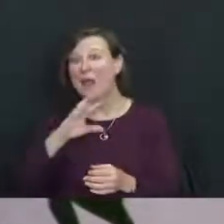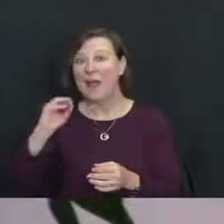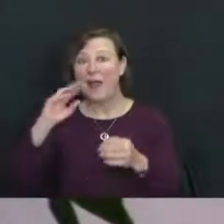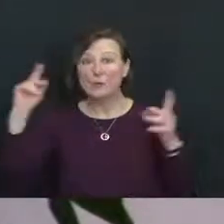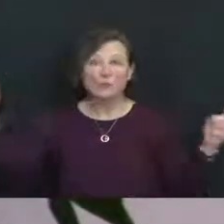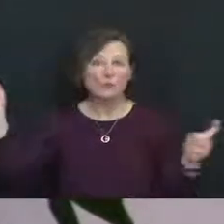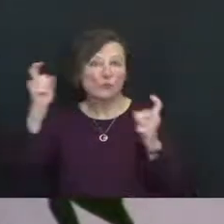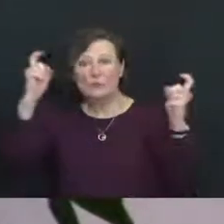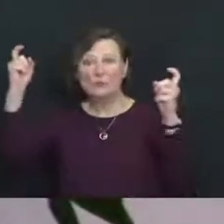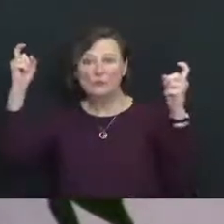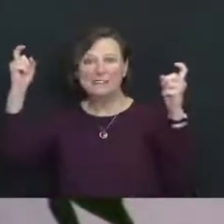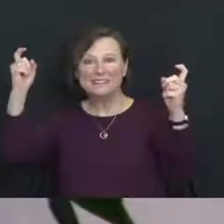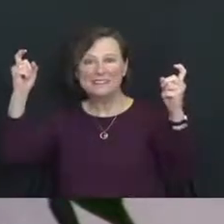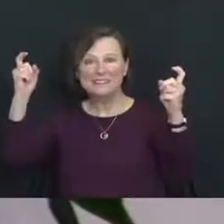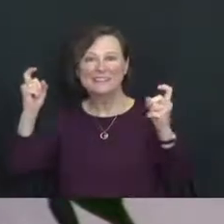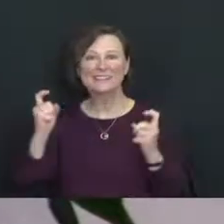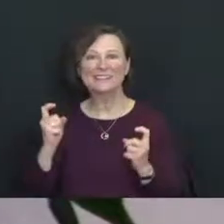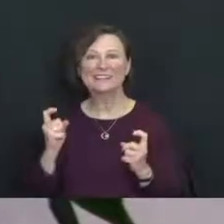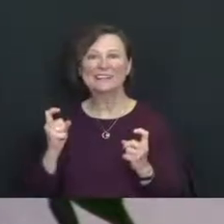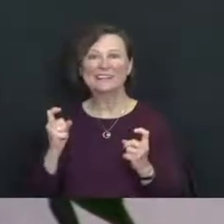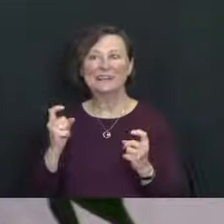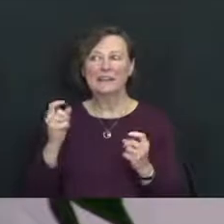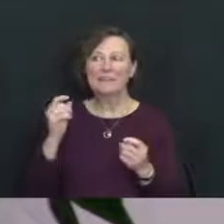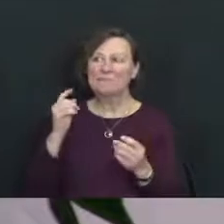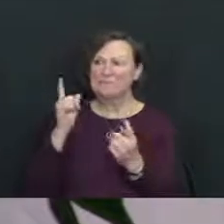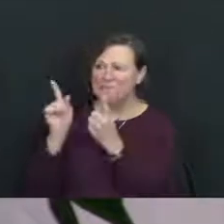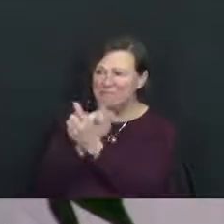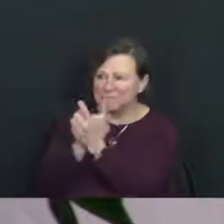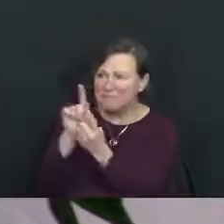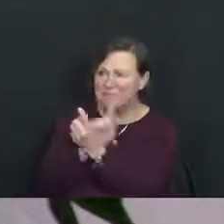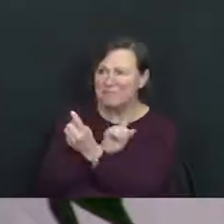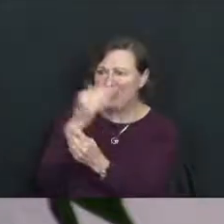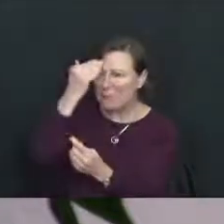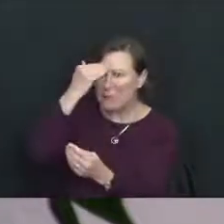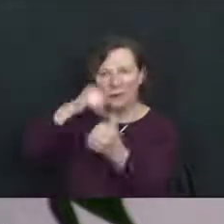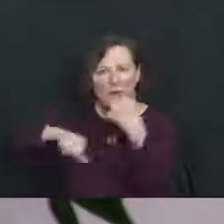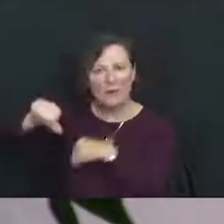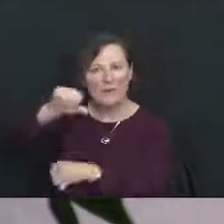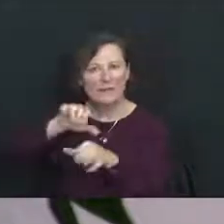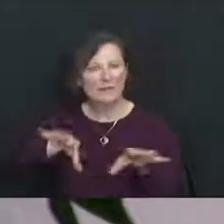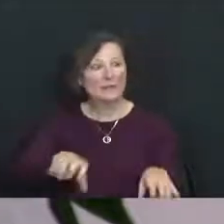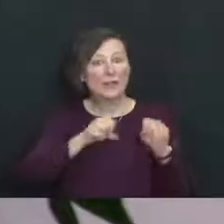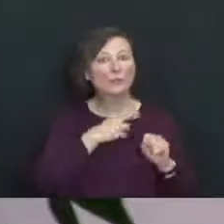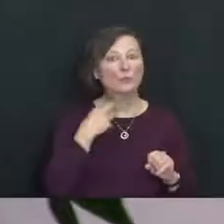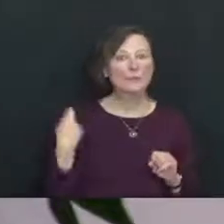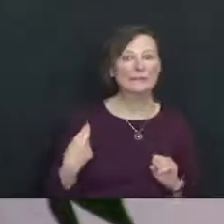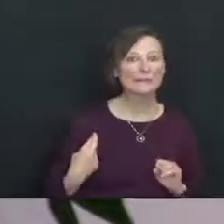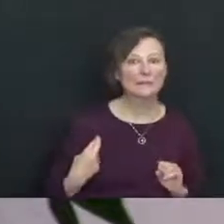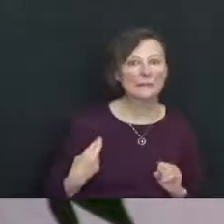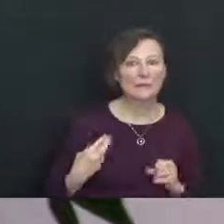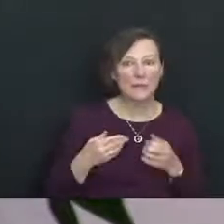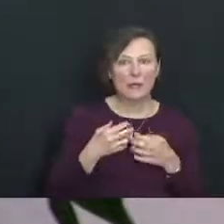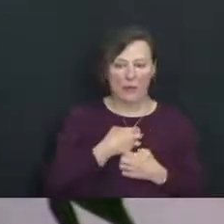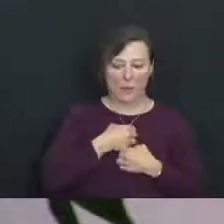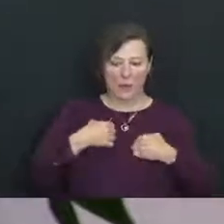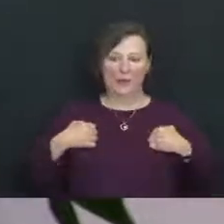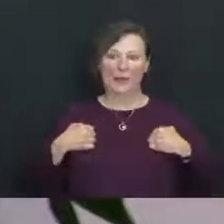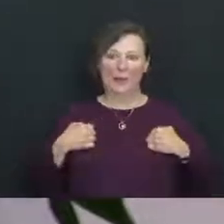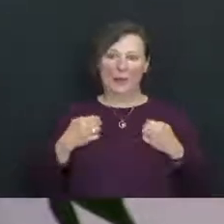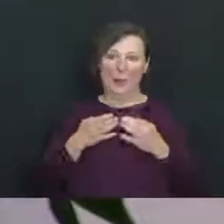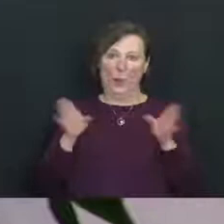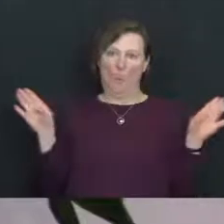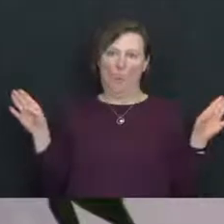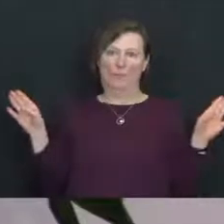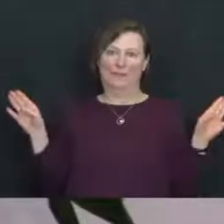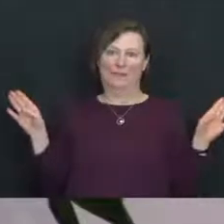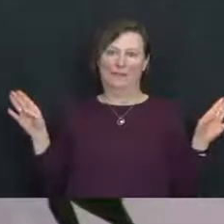rejoicing, getting to know each other, taking risks, opening up,